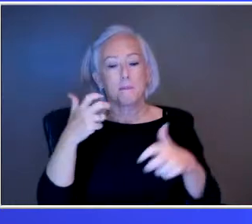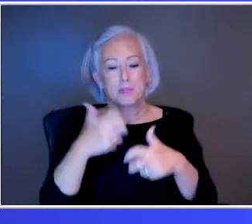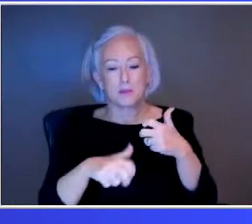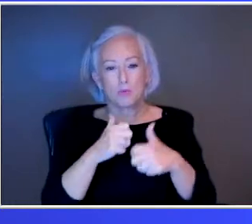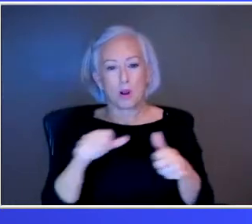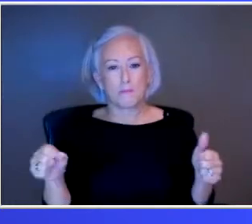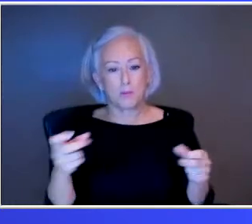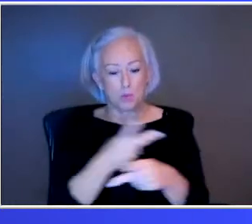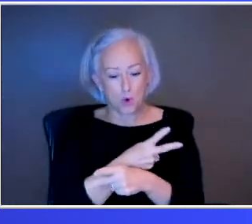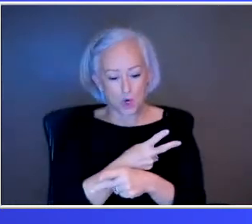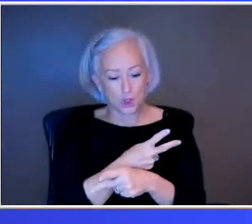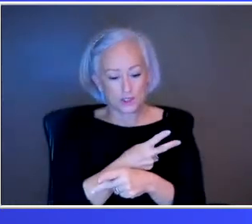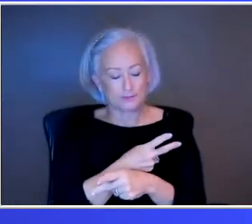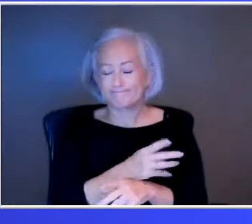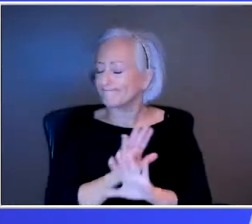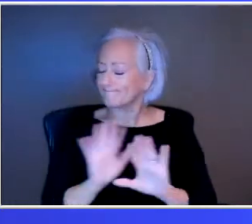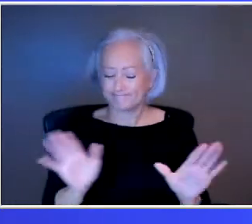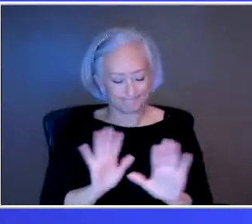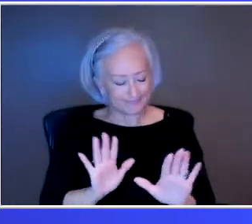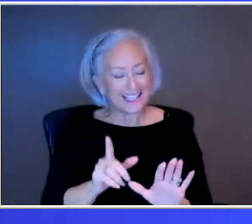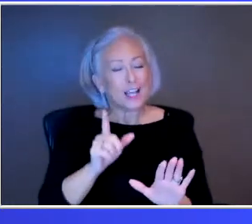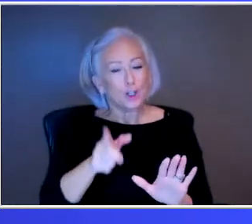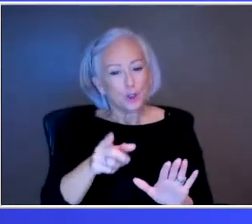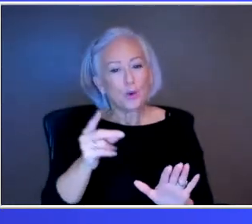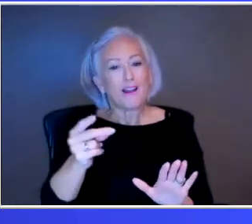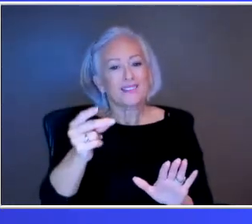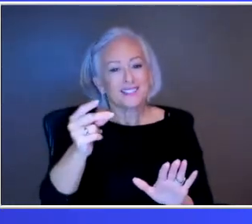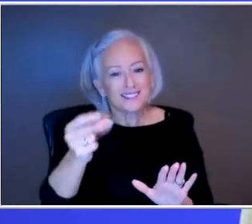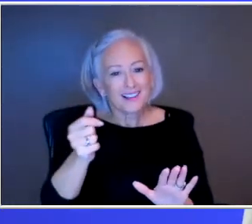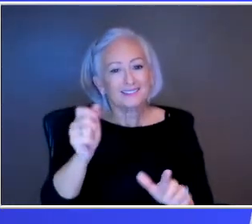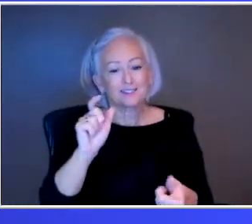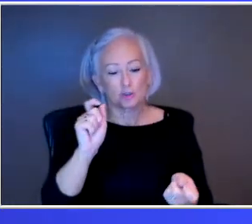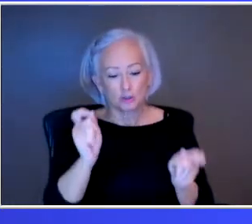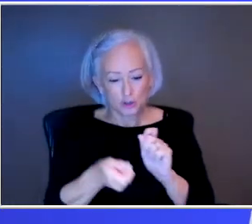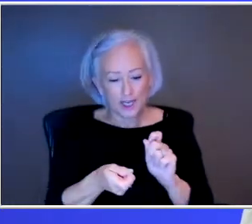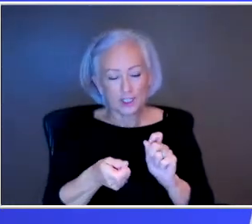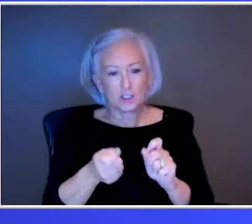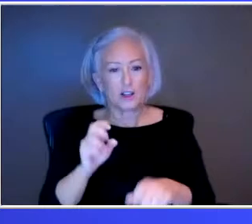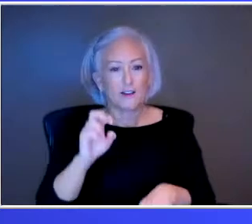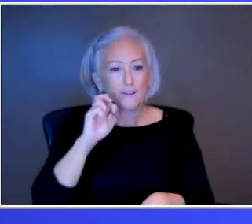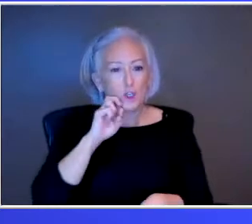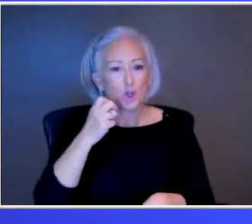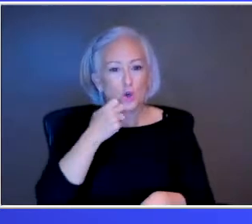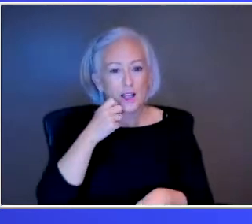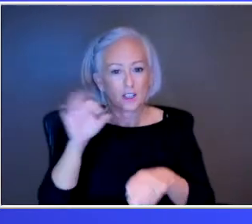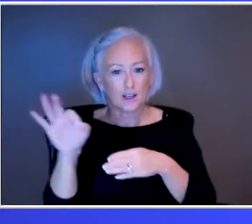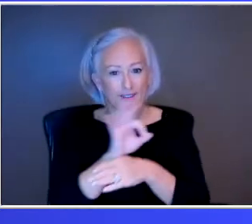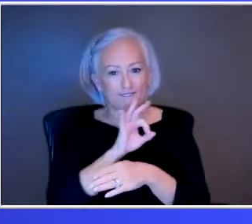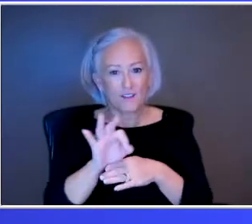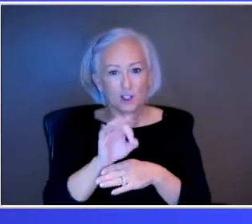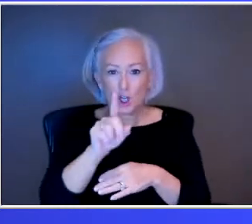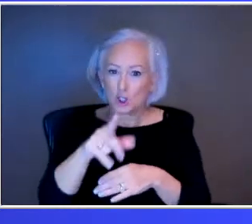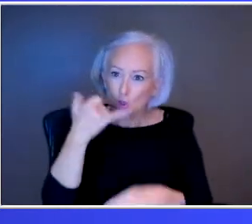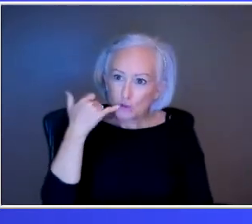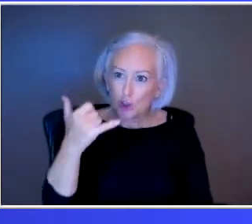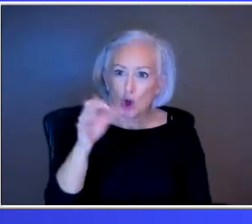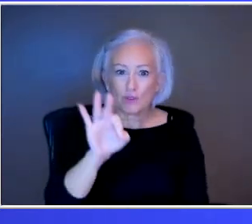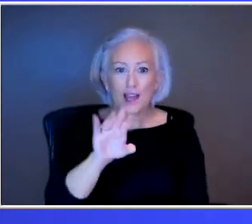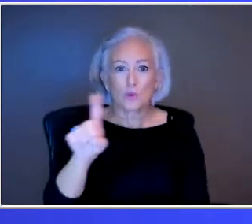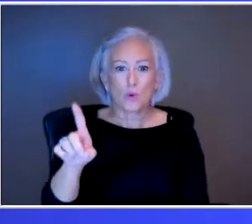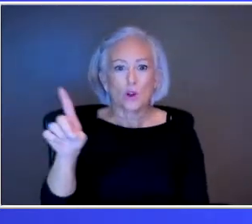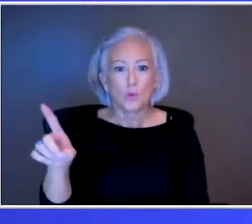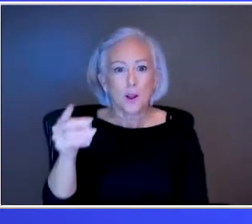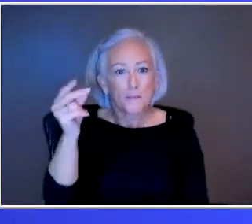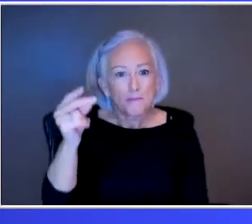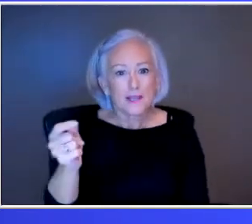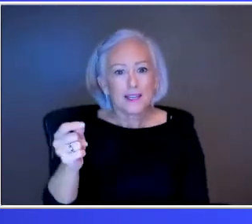sudden change of neurologic function, you should call 911 and let the medical professionals vet it.